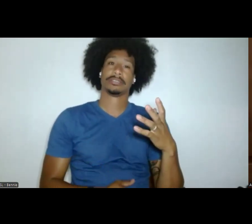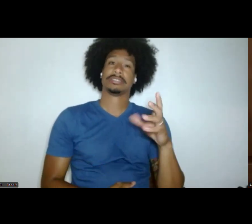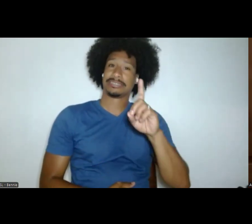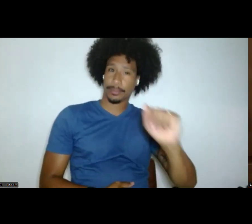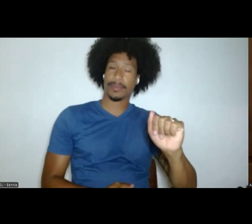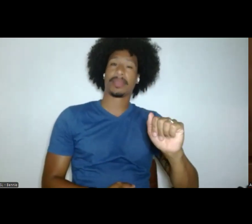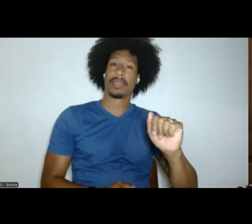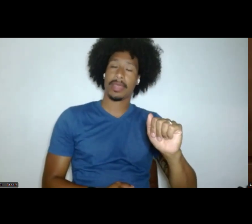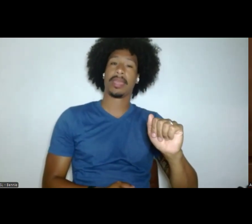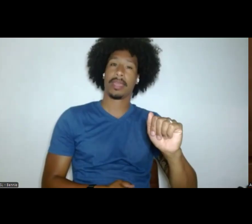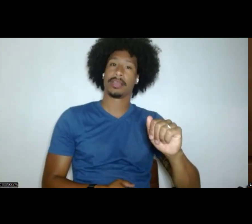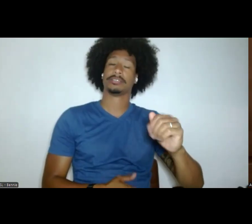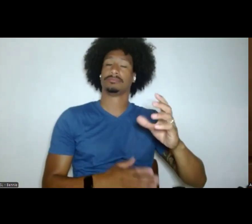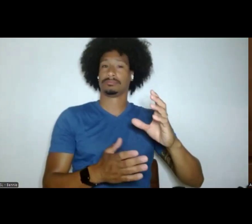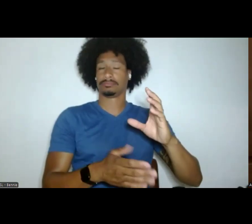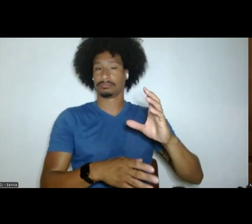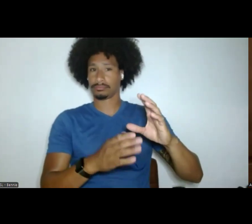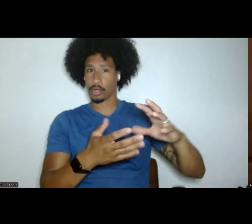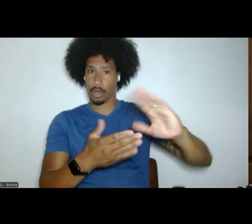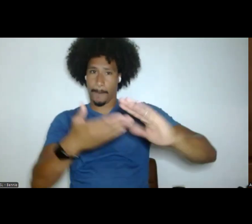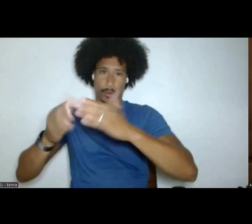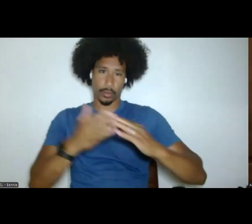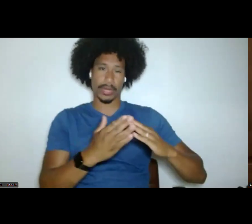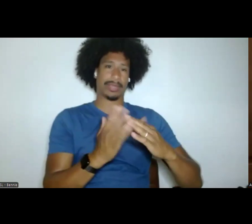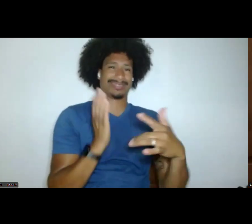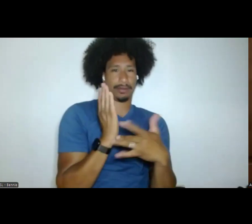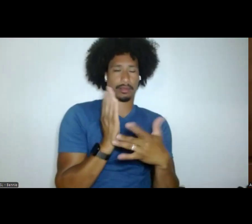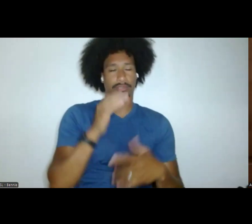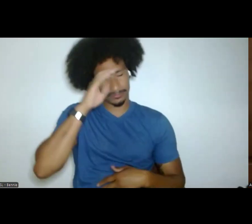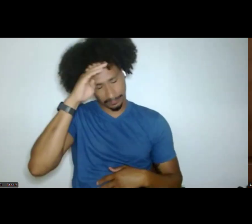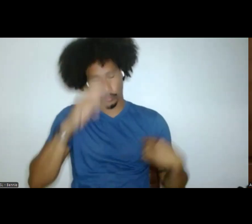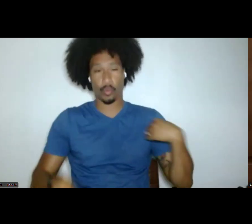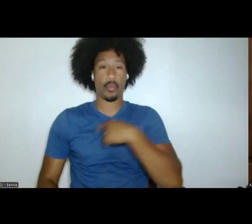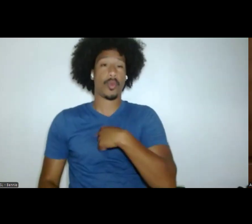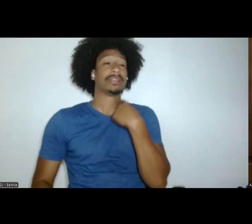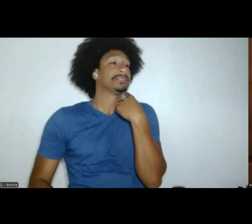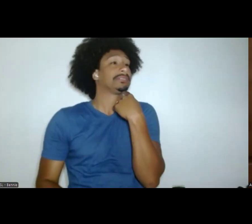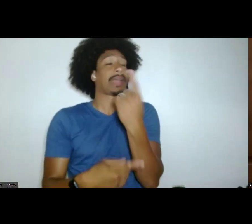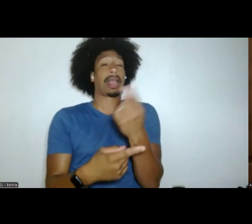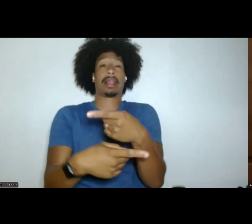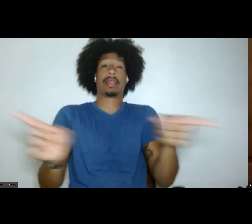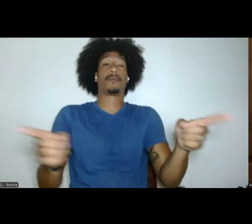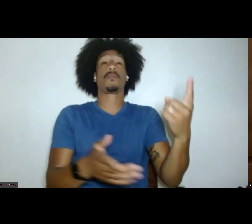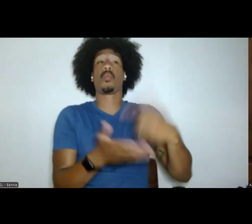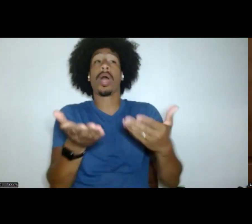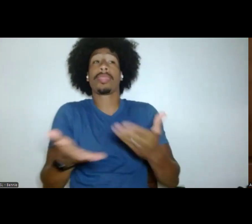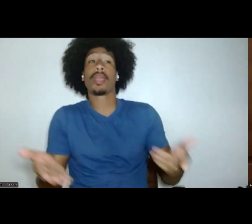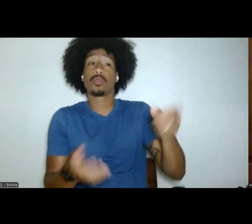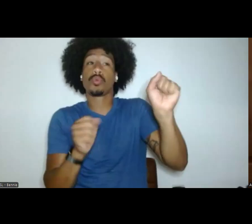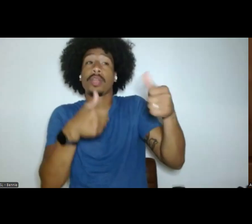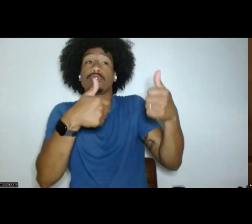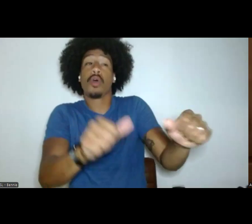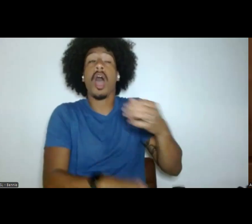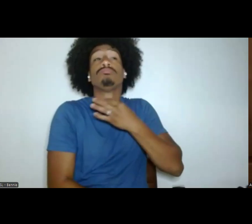about technology, or to like, sometimes we tell them what sorts of technologies they'll be trying out if they come to a session, and sometimes they're interested